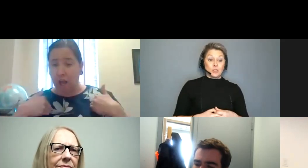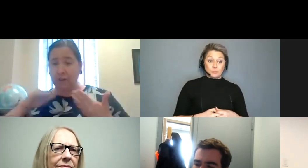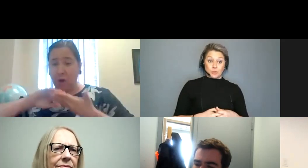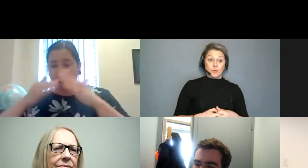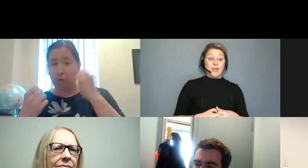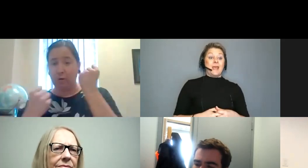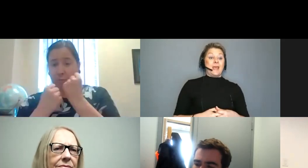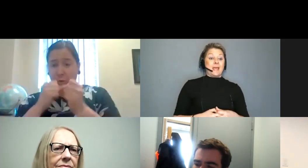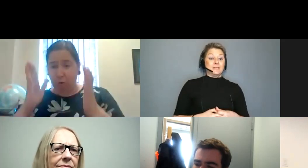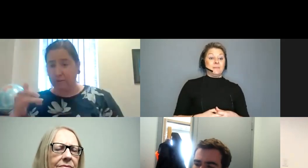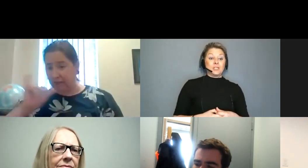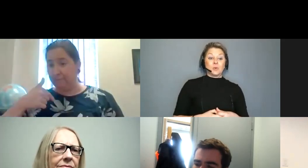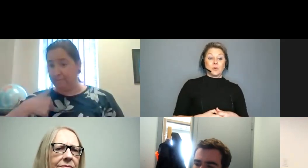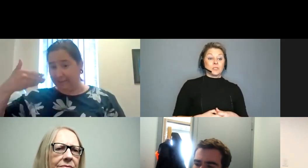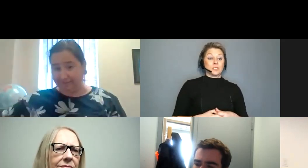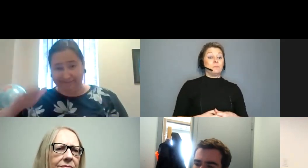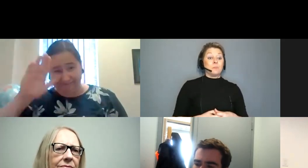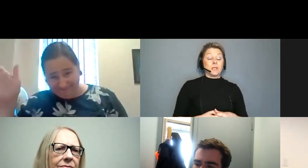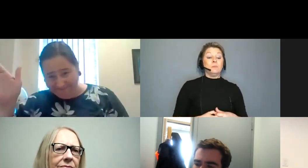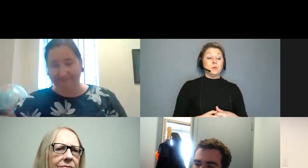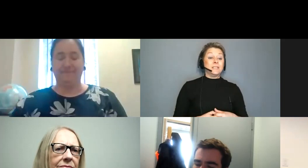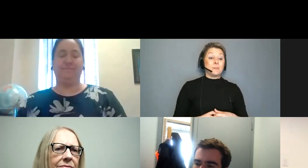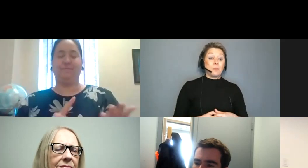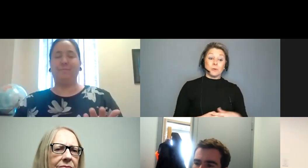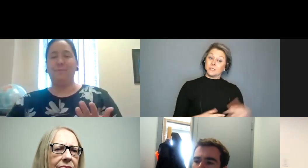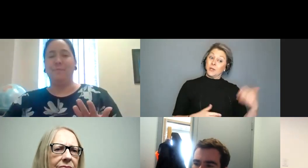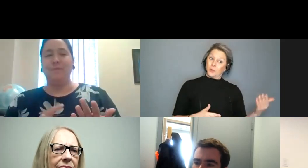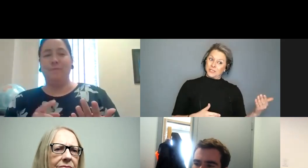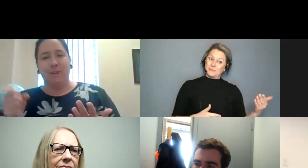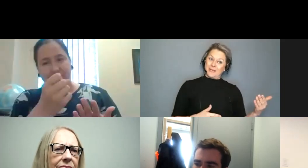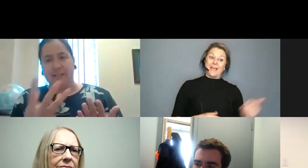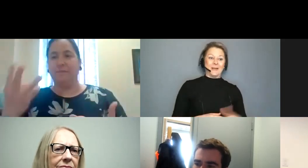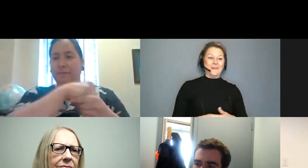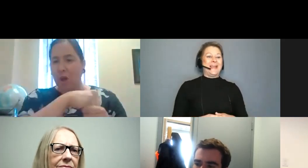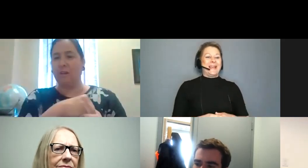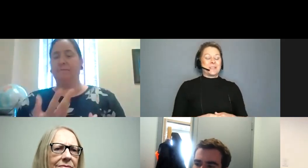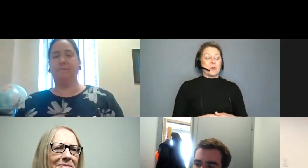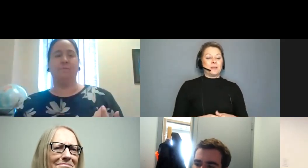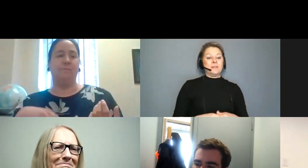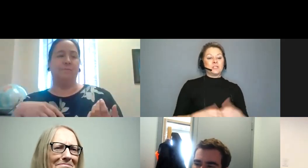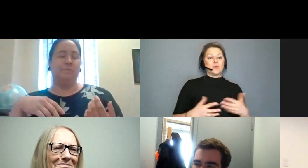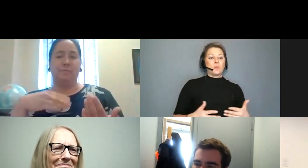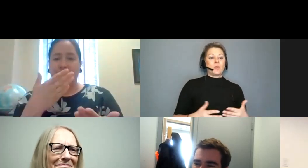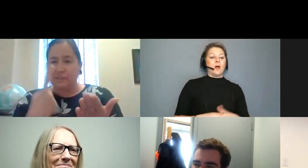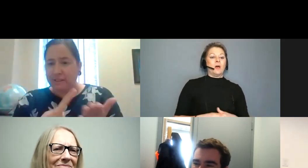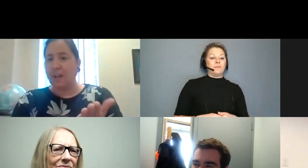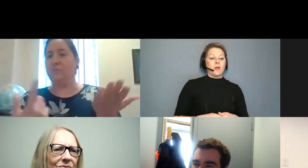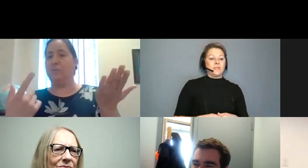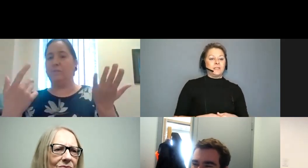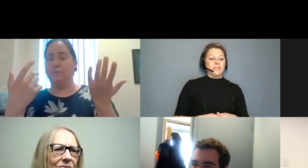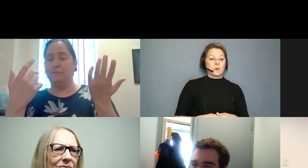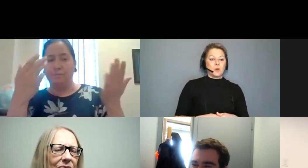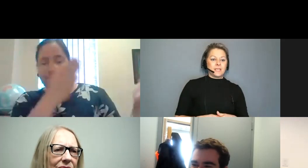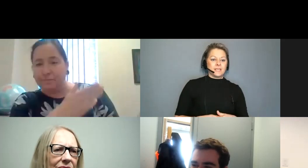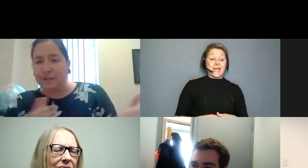deaf interpreter, and to make sure there's a community support person, which is me, hello. So to make sure that we are all involved